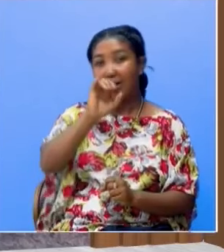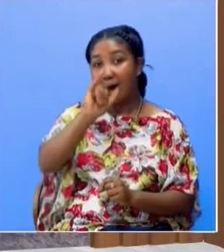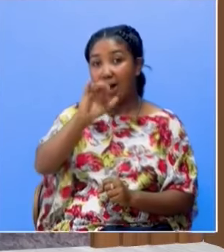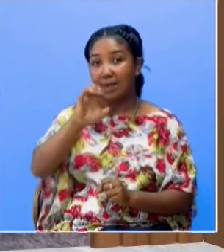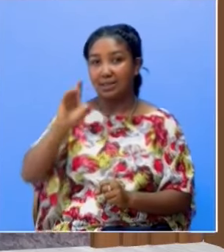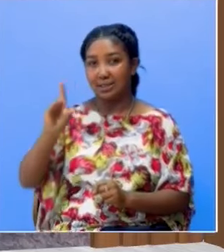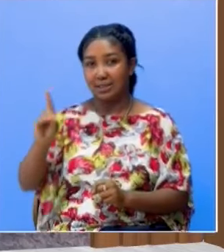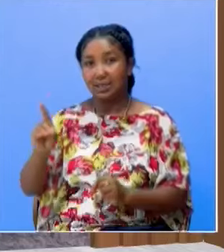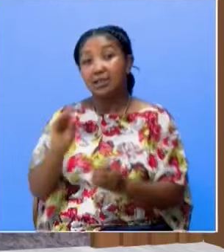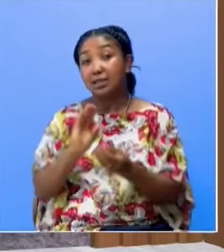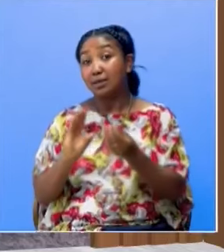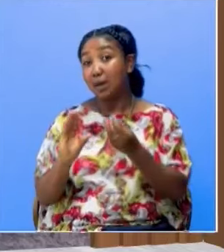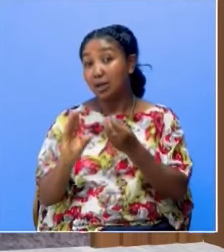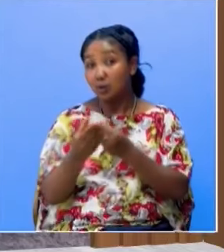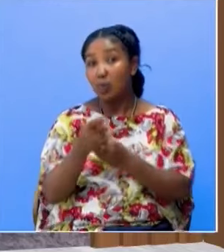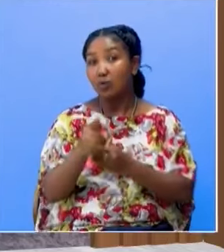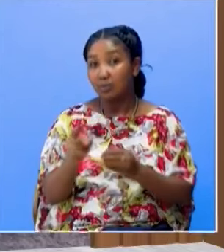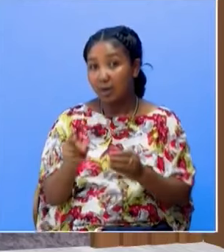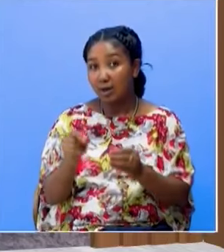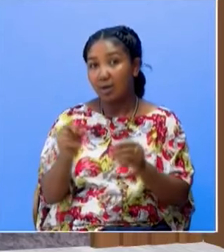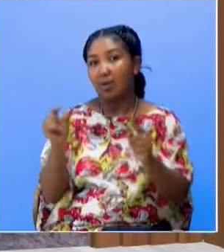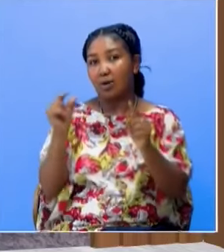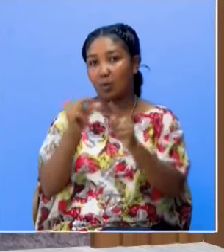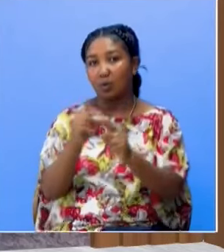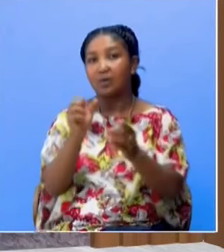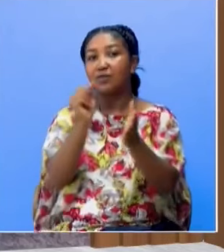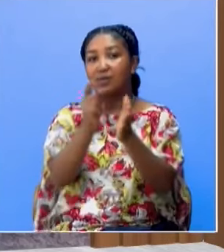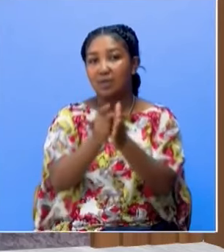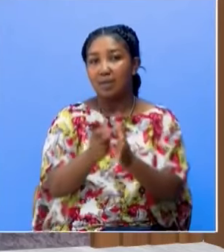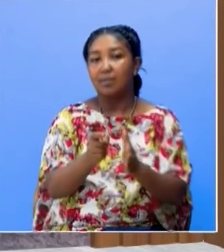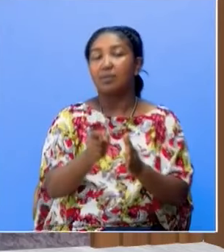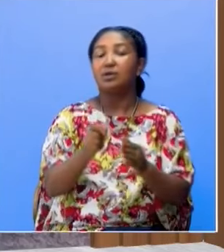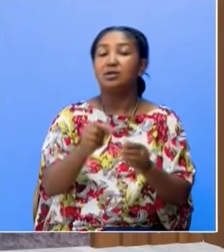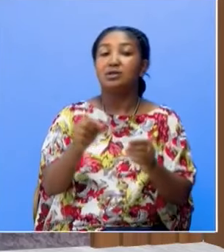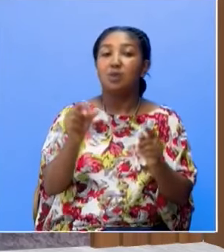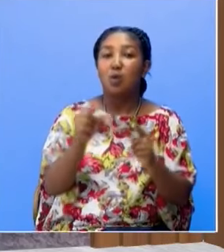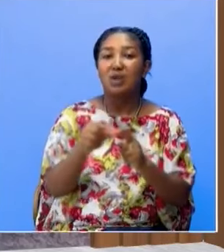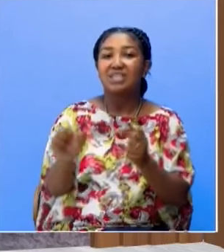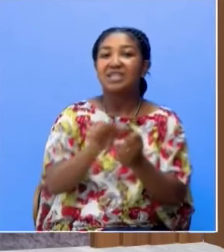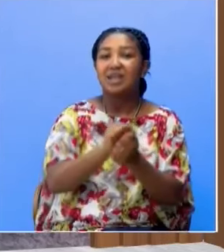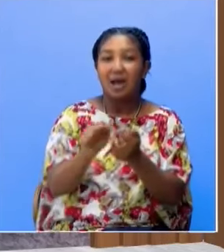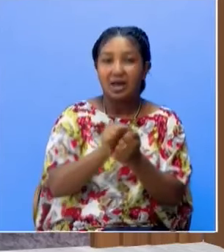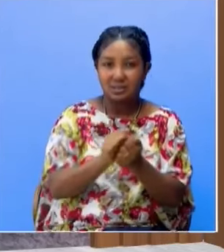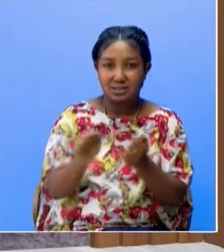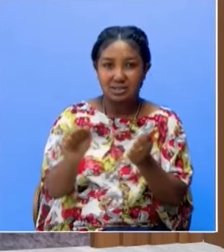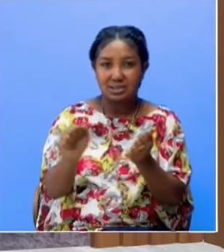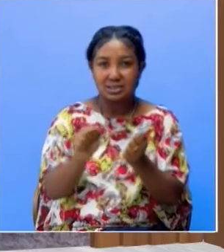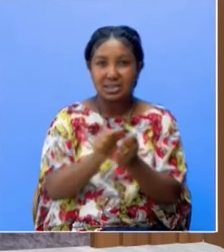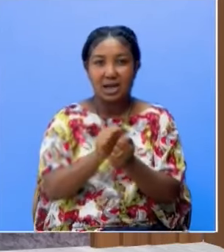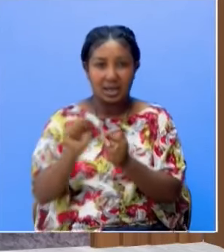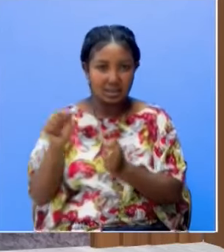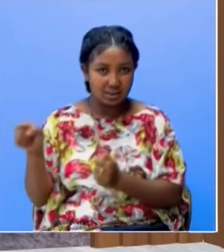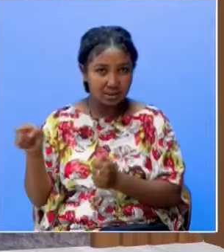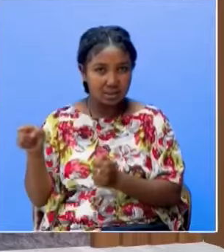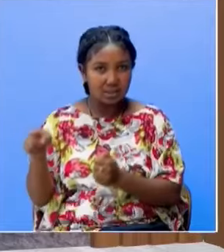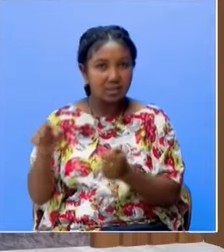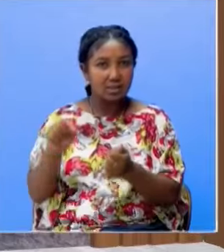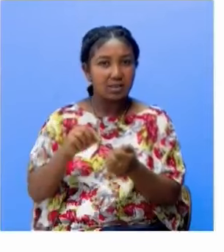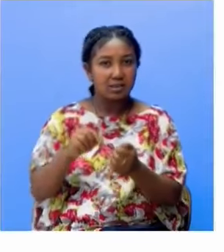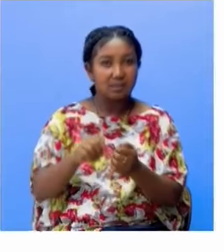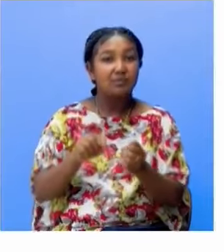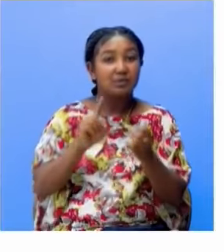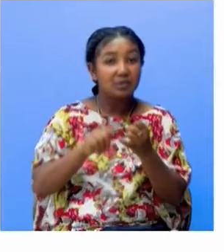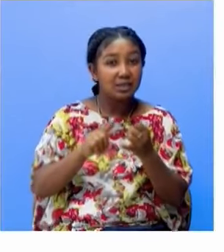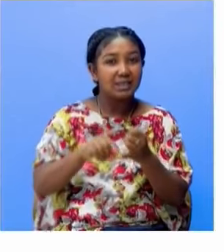It depends on the given word. For example, the word delete. When we say delete here, it is ended